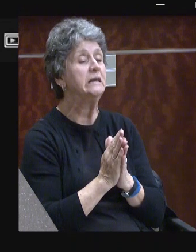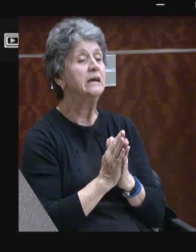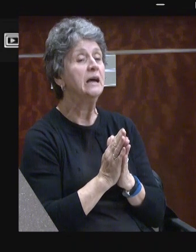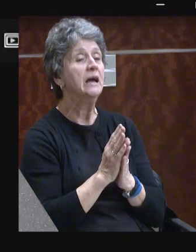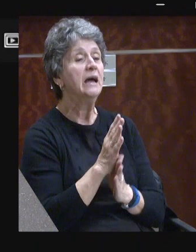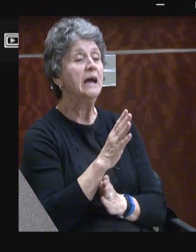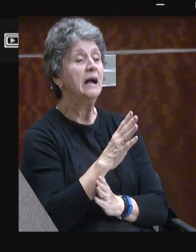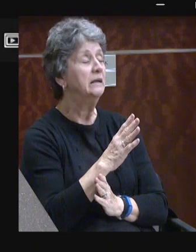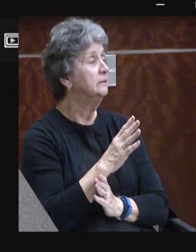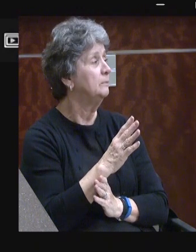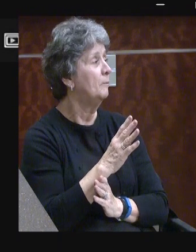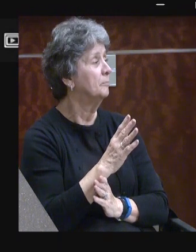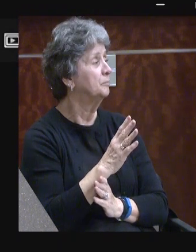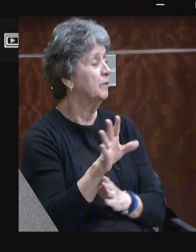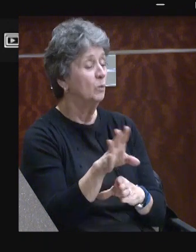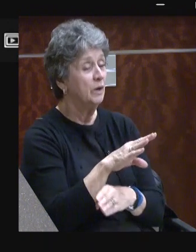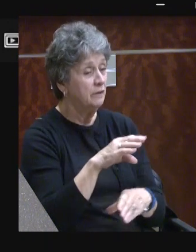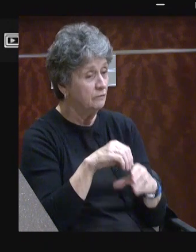as well as